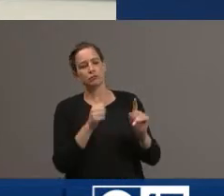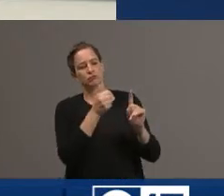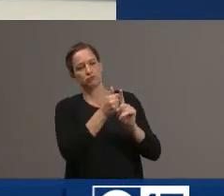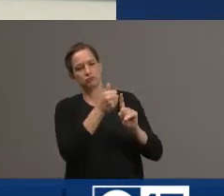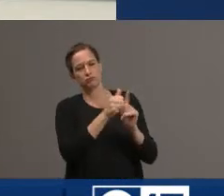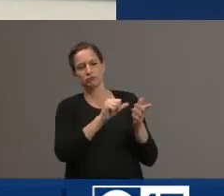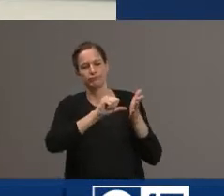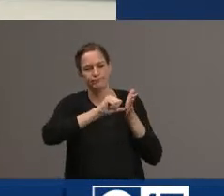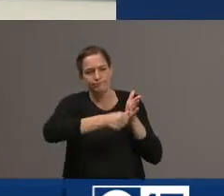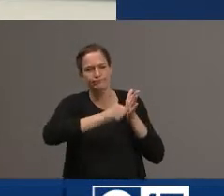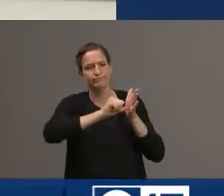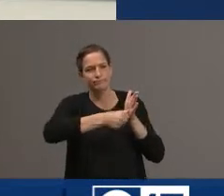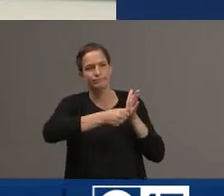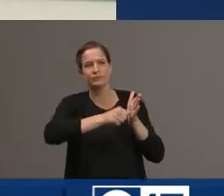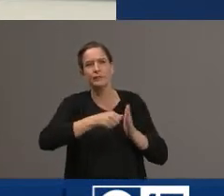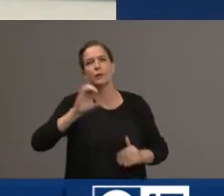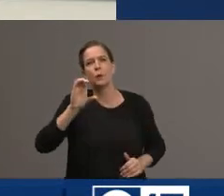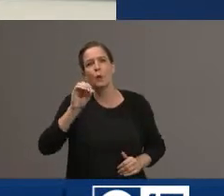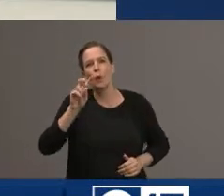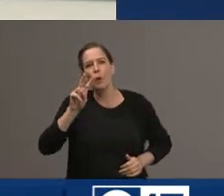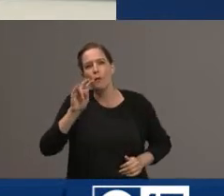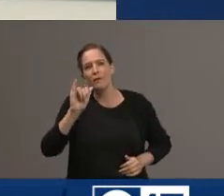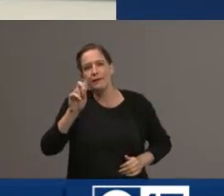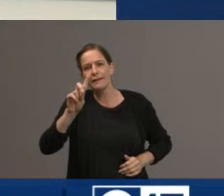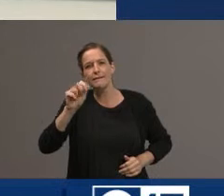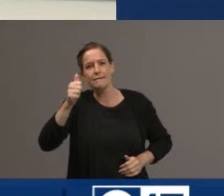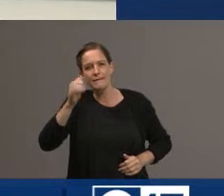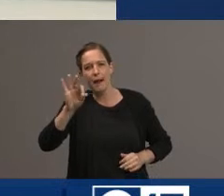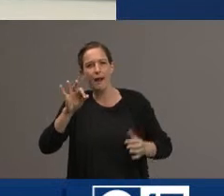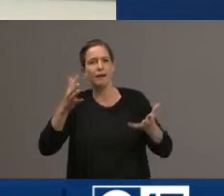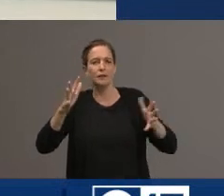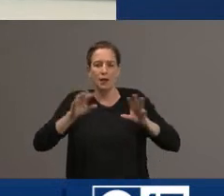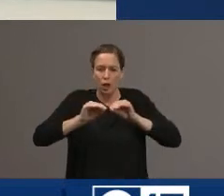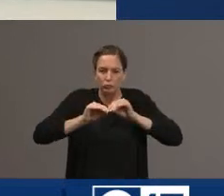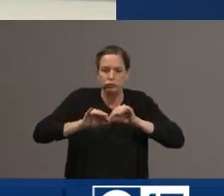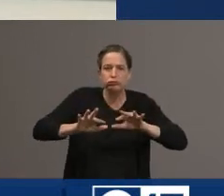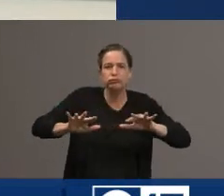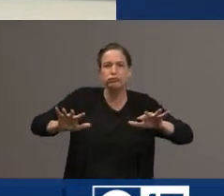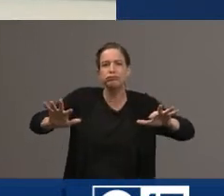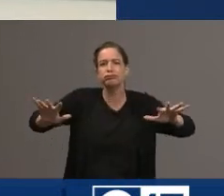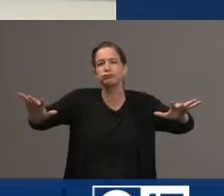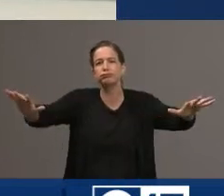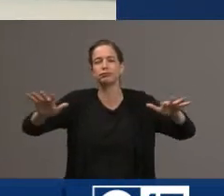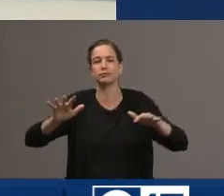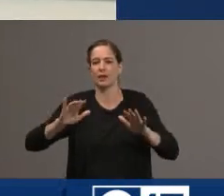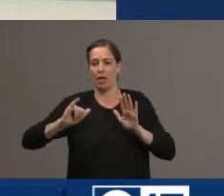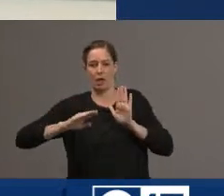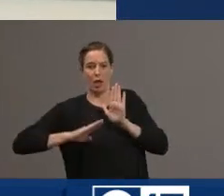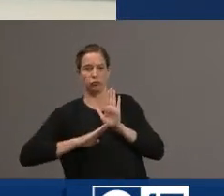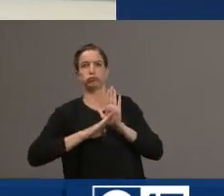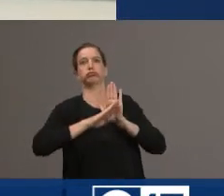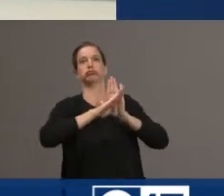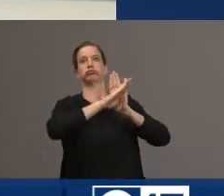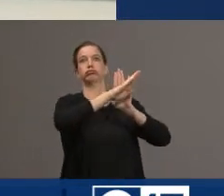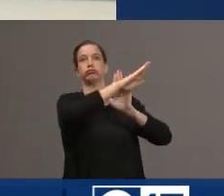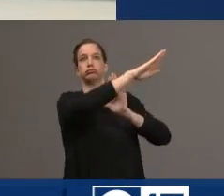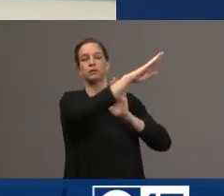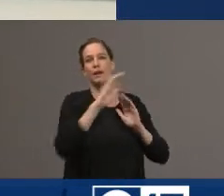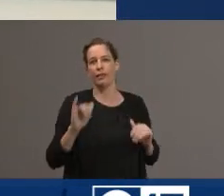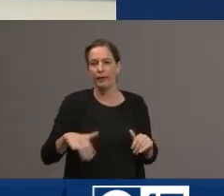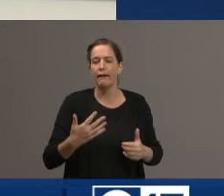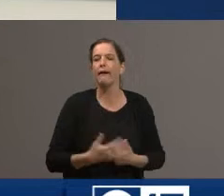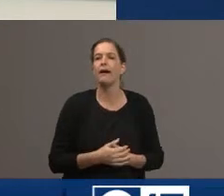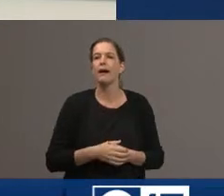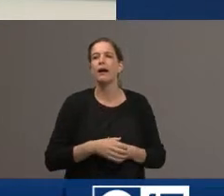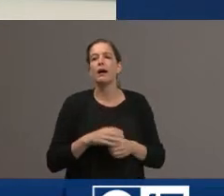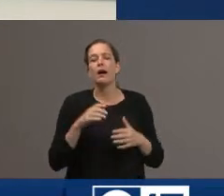COVID-19, it is everywhere, it is growing fast. You said that the numbers are heading in the wrong direction. However, this is not new. We have seen these numbers,